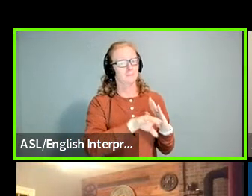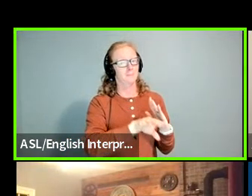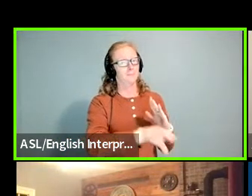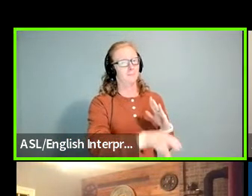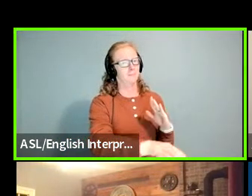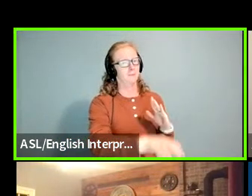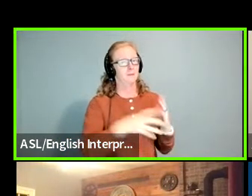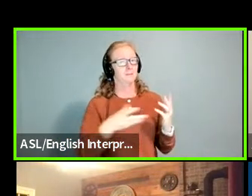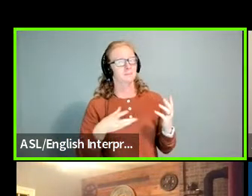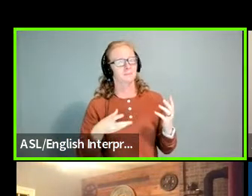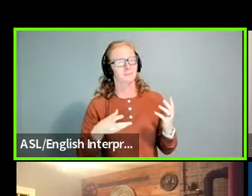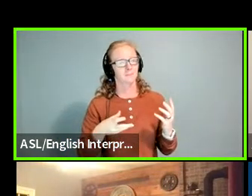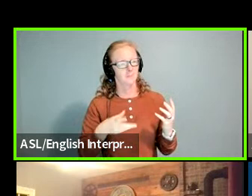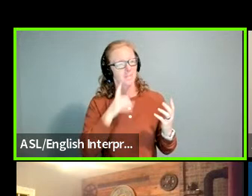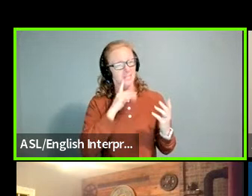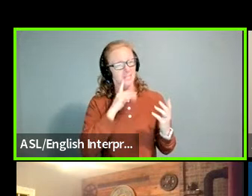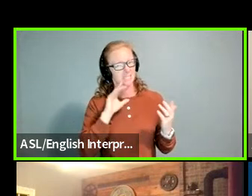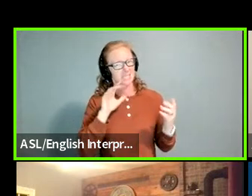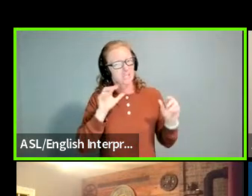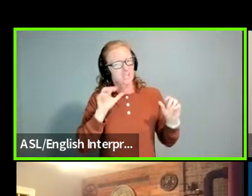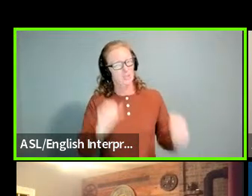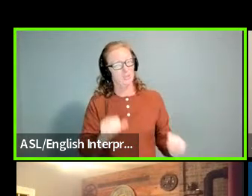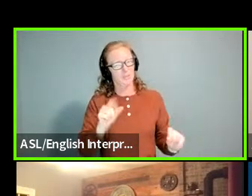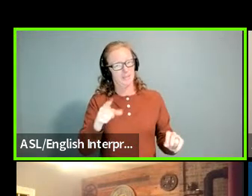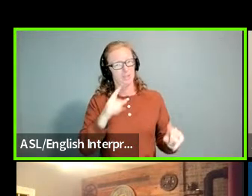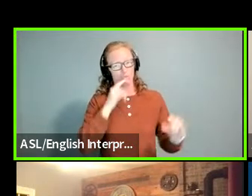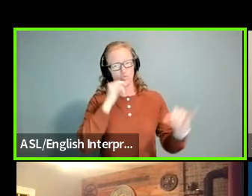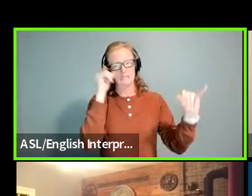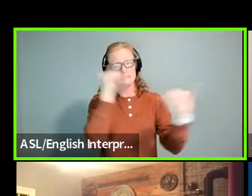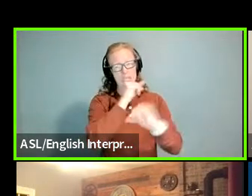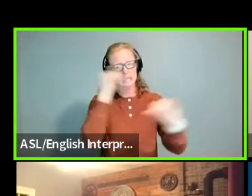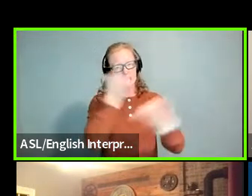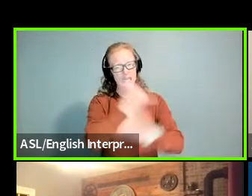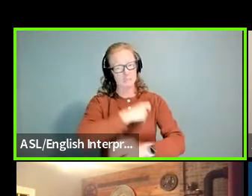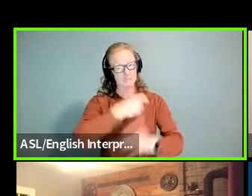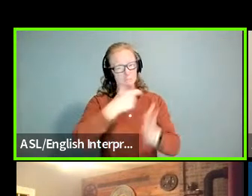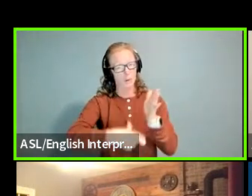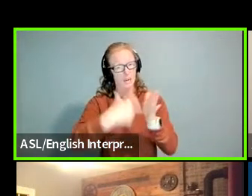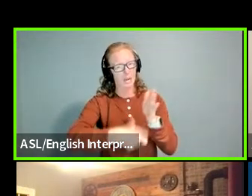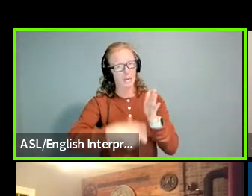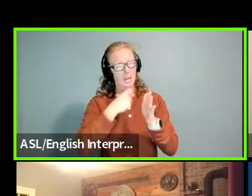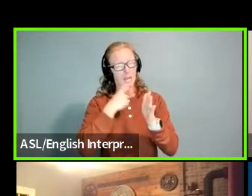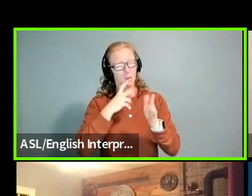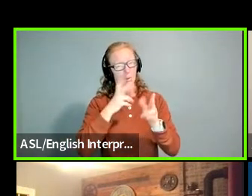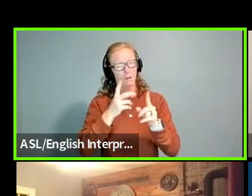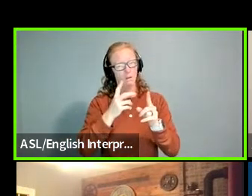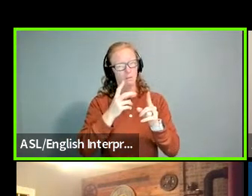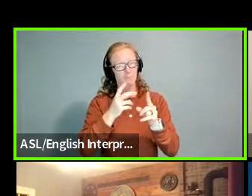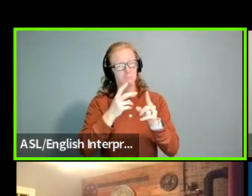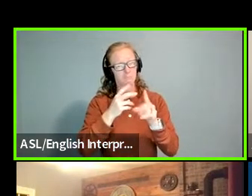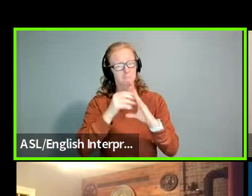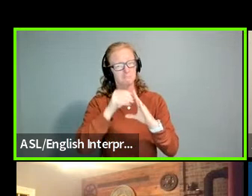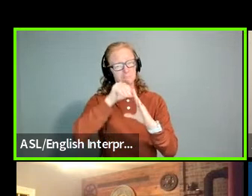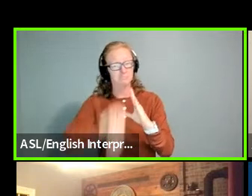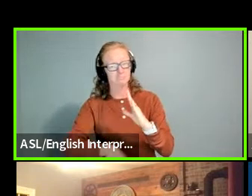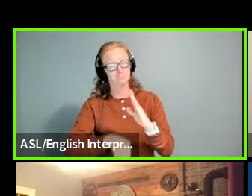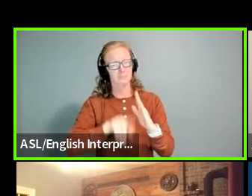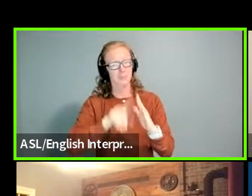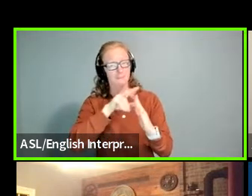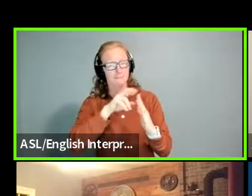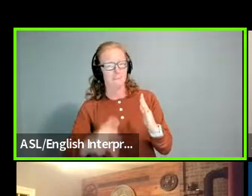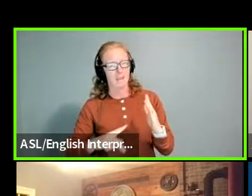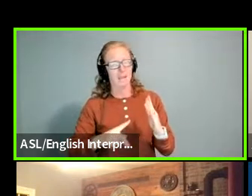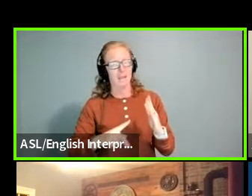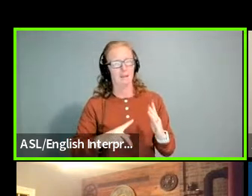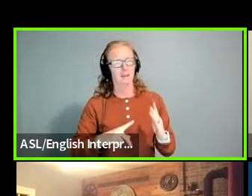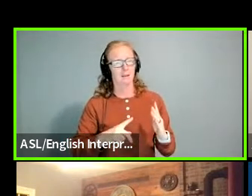isn't it conceivable that these ridiculous price jumps will reverse itself? And if the